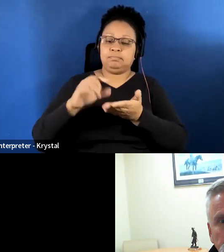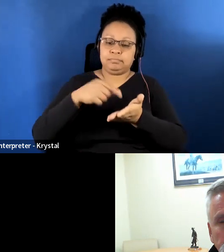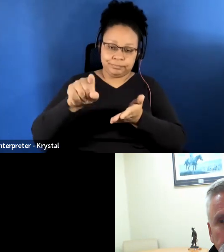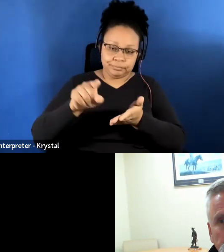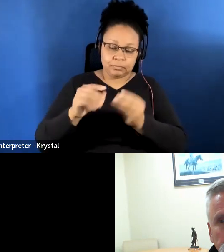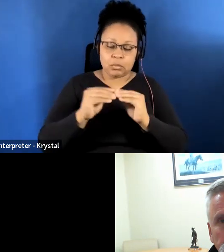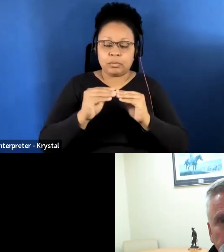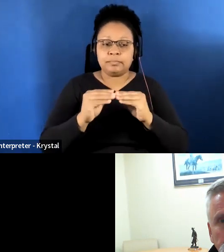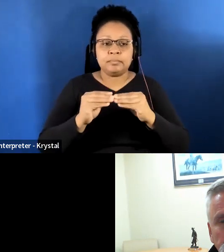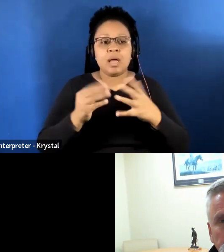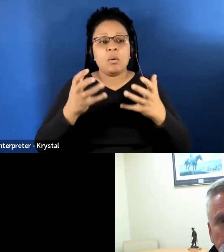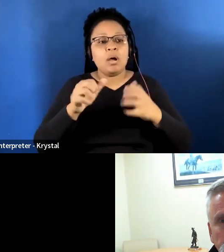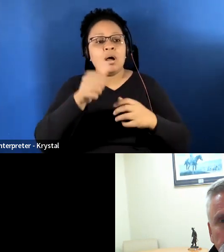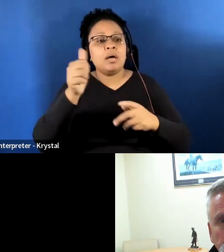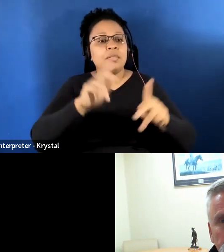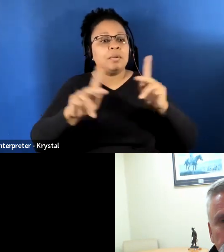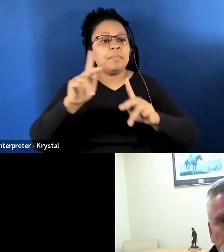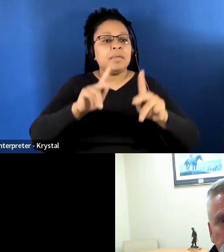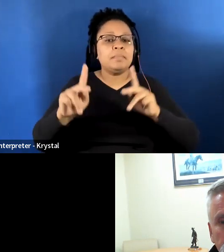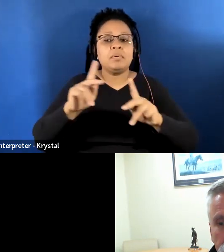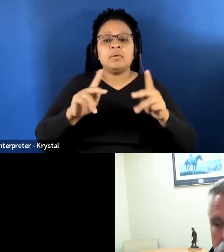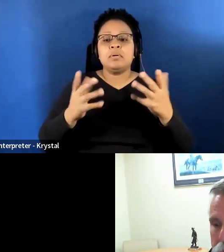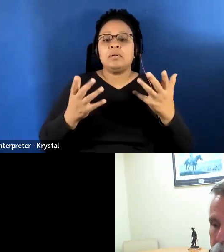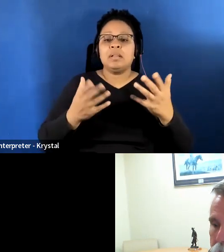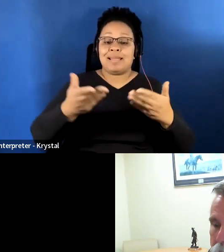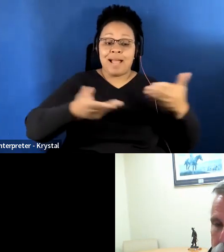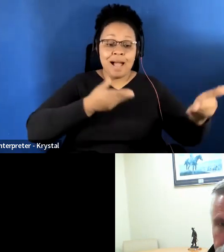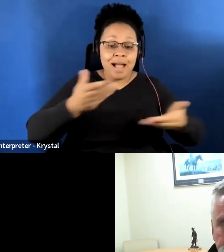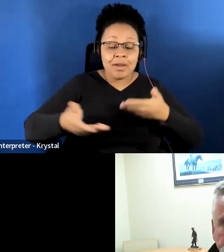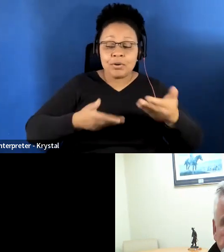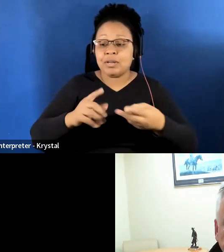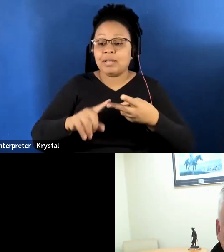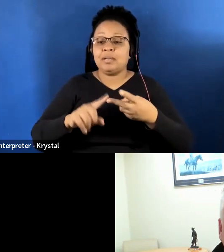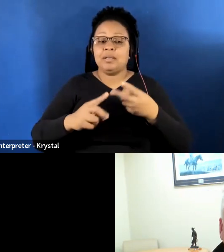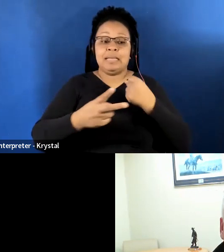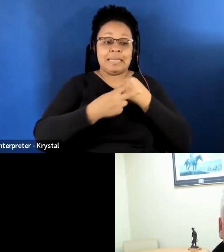on what hiring or retention or turnover